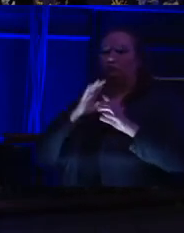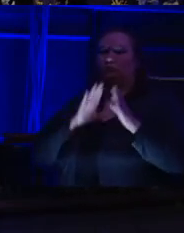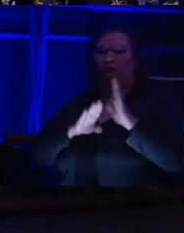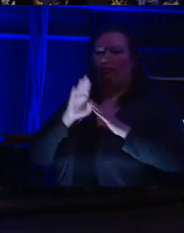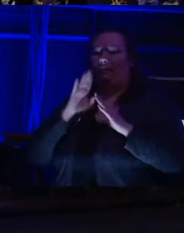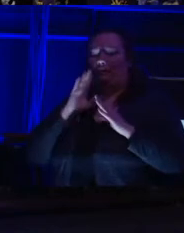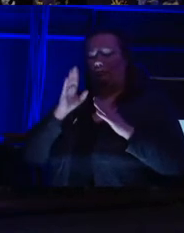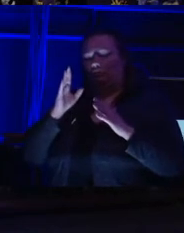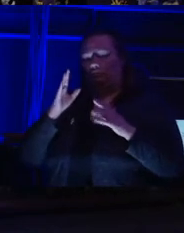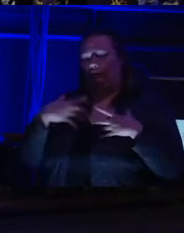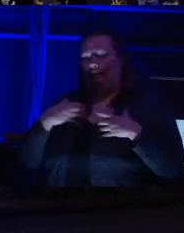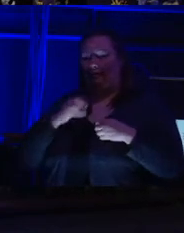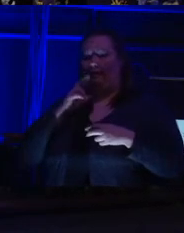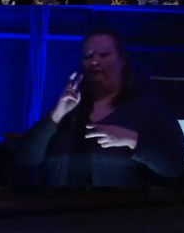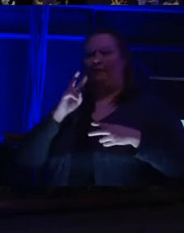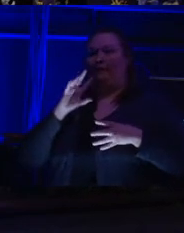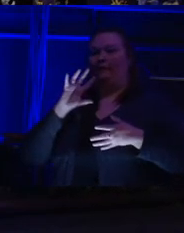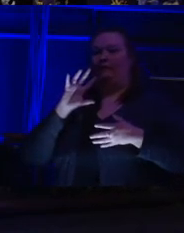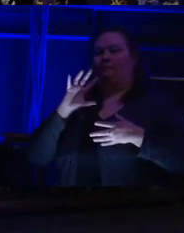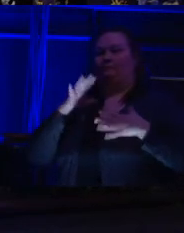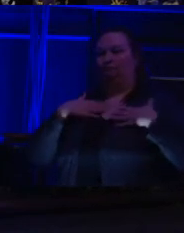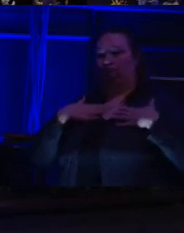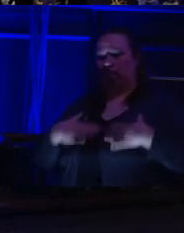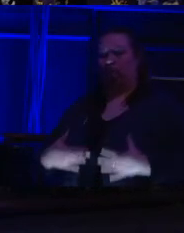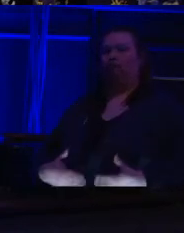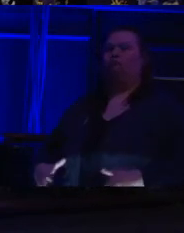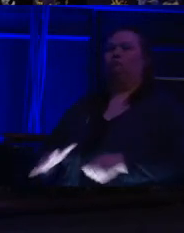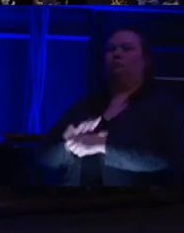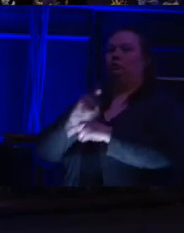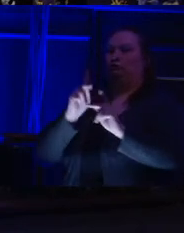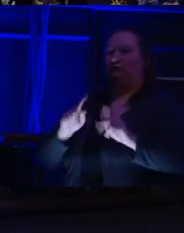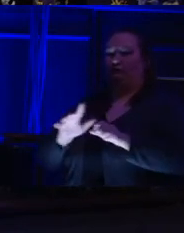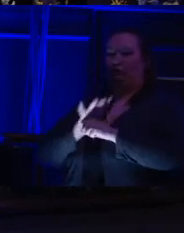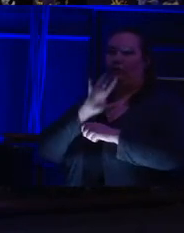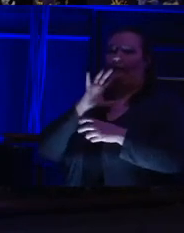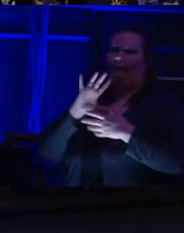whole person, and in turn, the whole community.